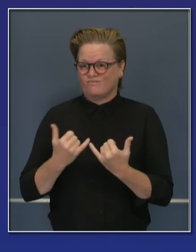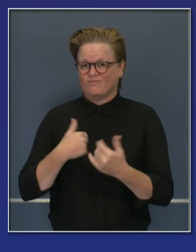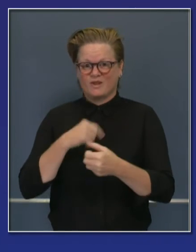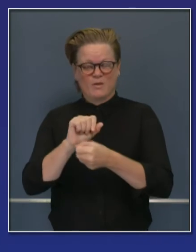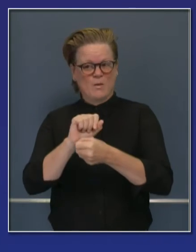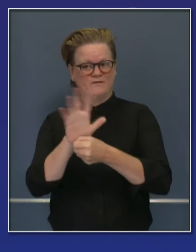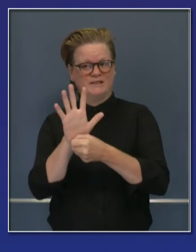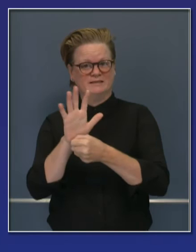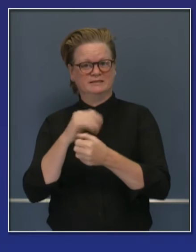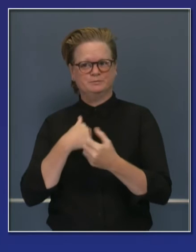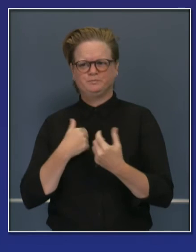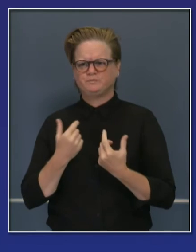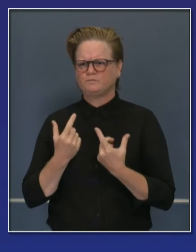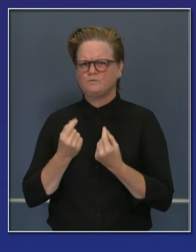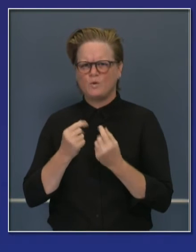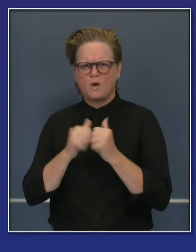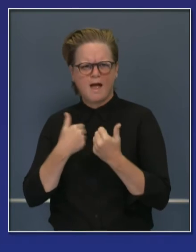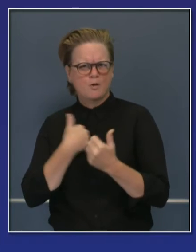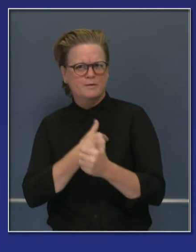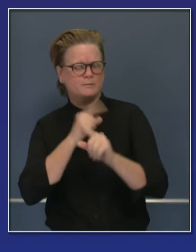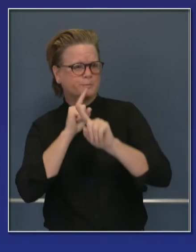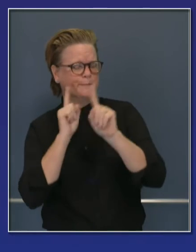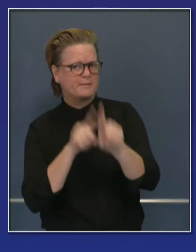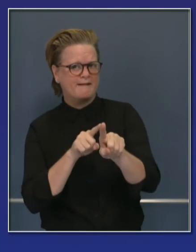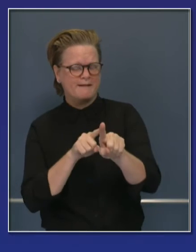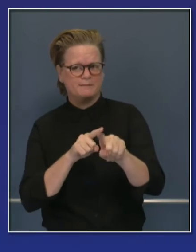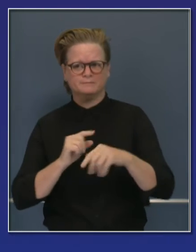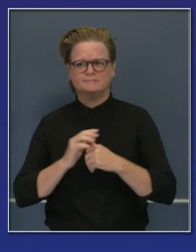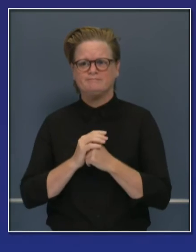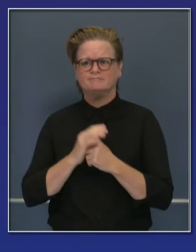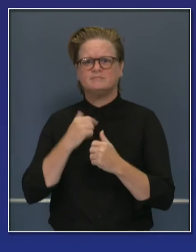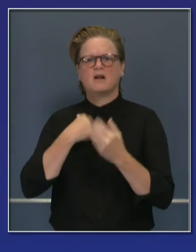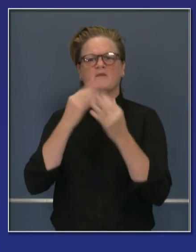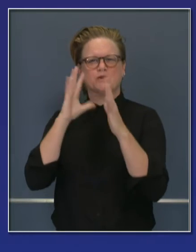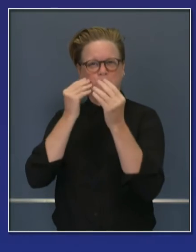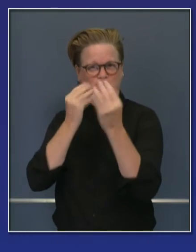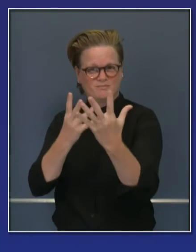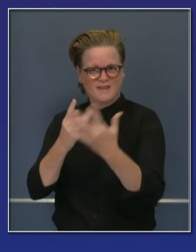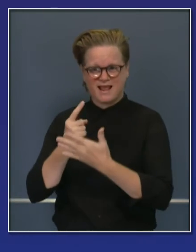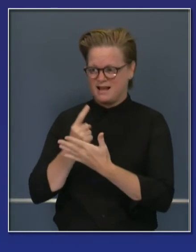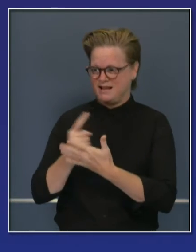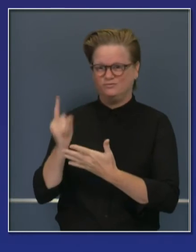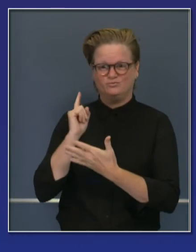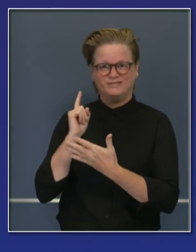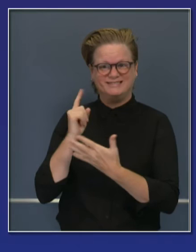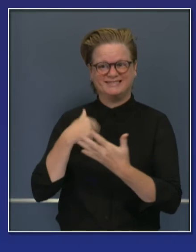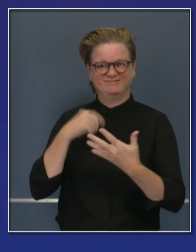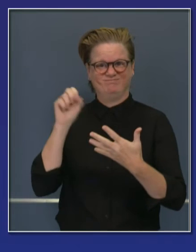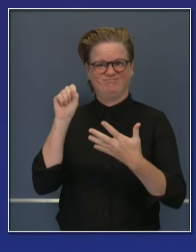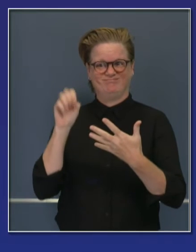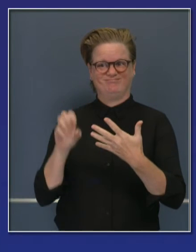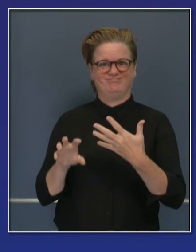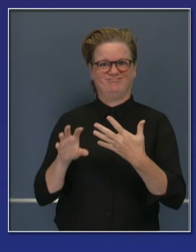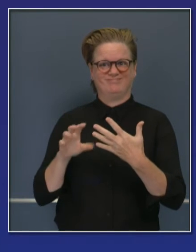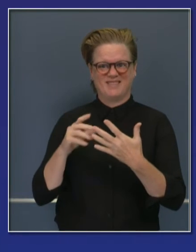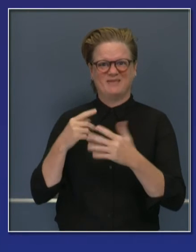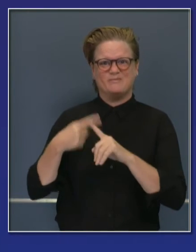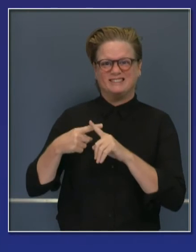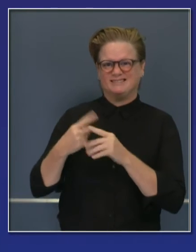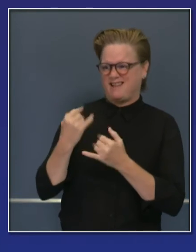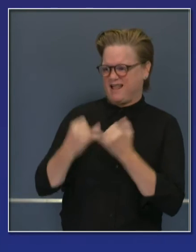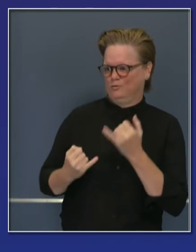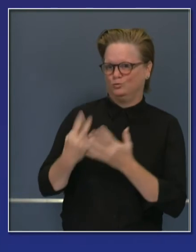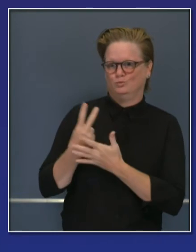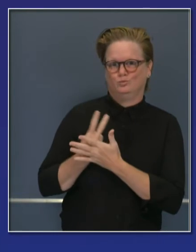It goes without saying, and we updated you last week by noting that the week prior, and this is extended to this week as well, we've seen